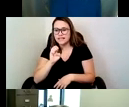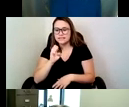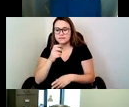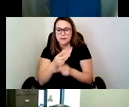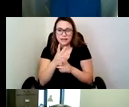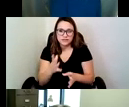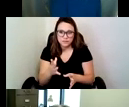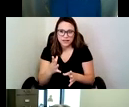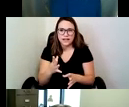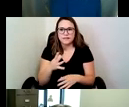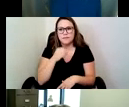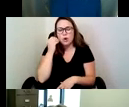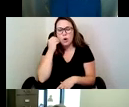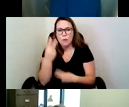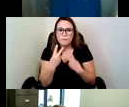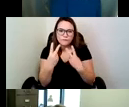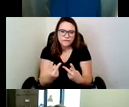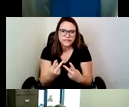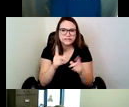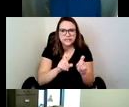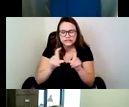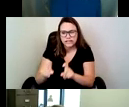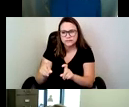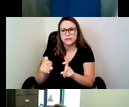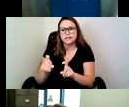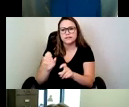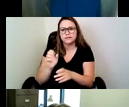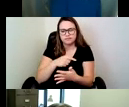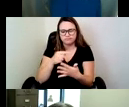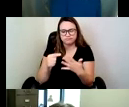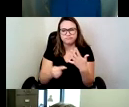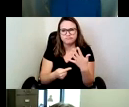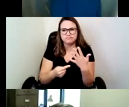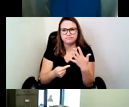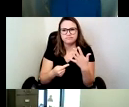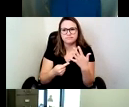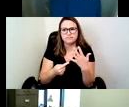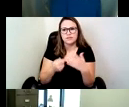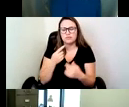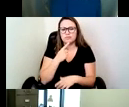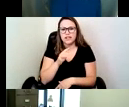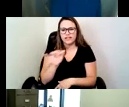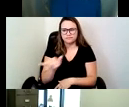the home visits, the assessments, all of those things are really a reflection of each other for the services.